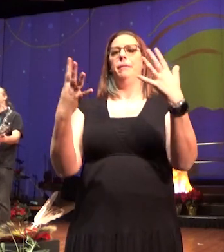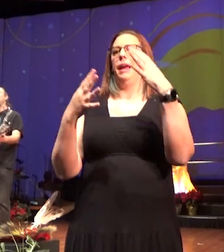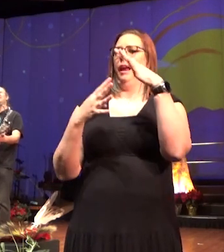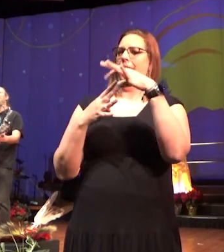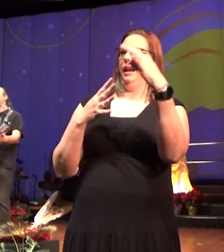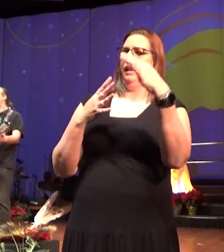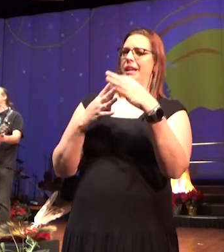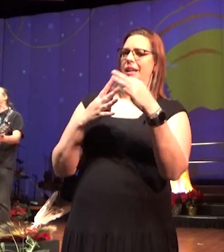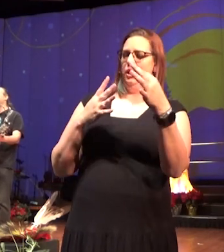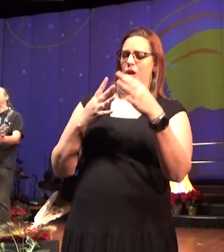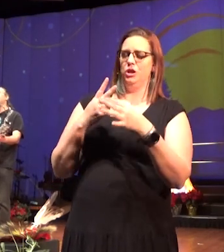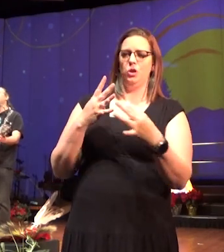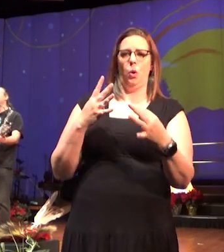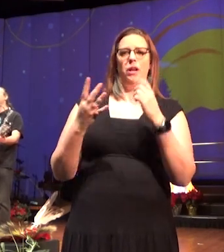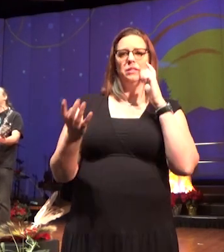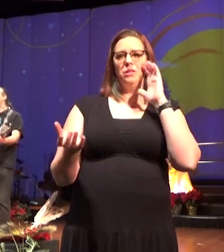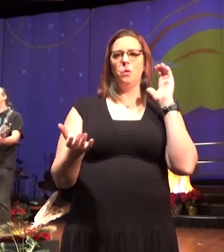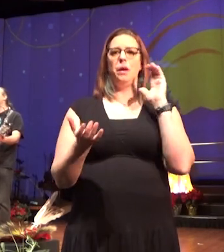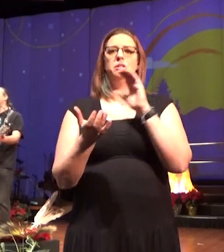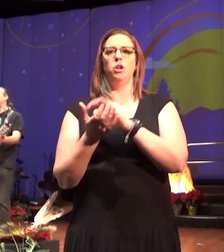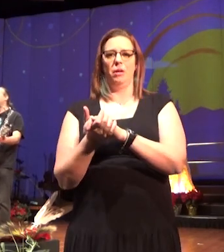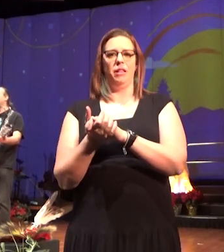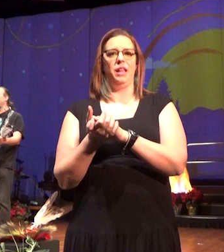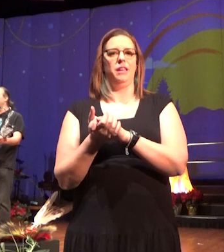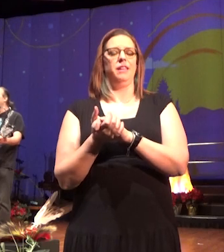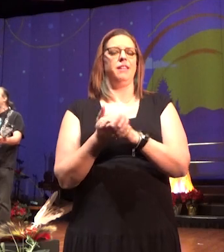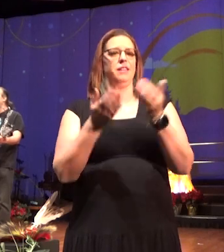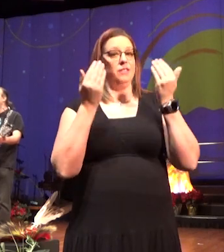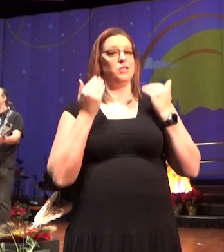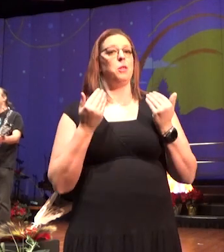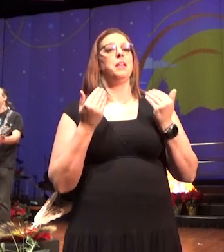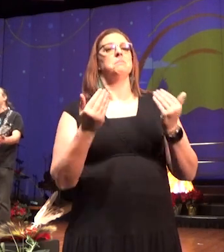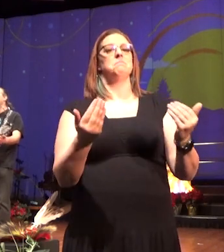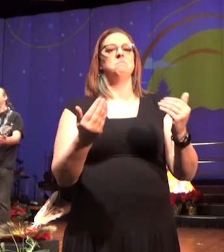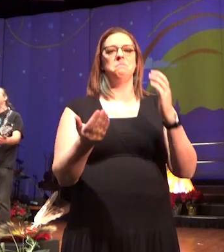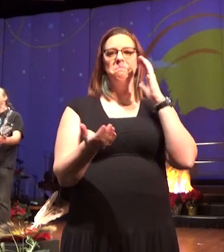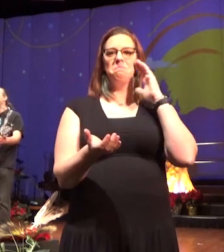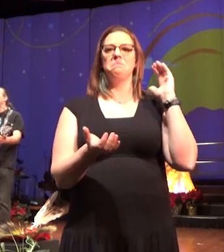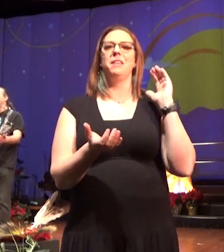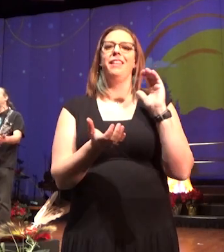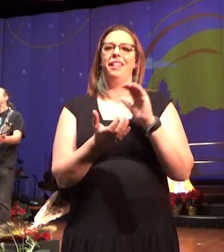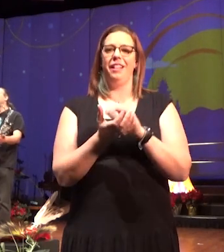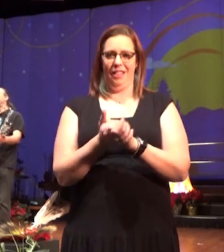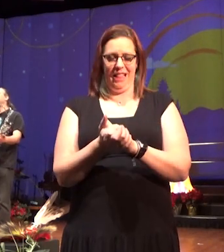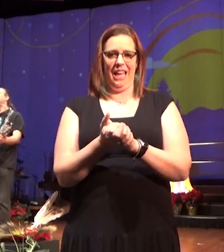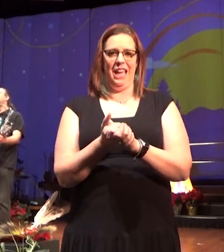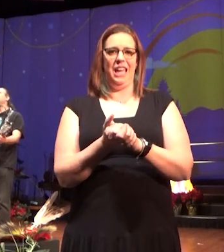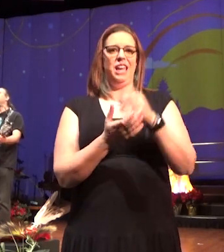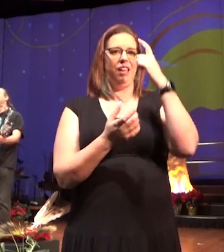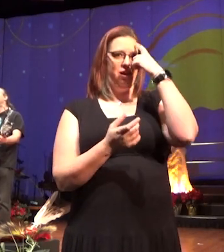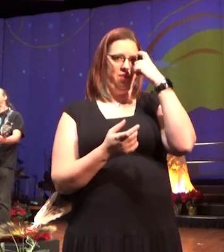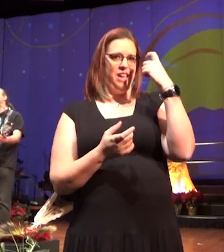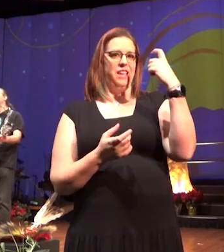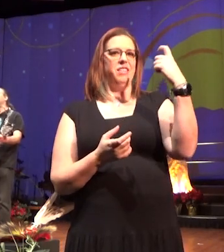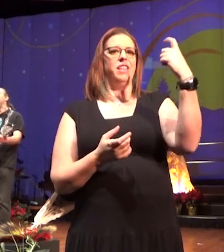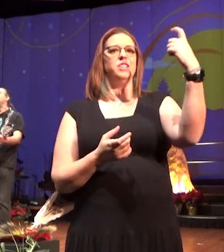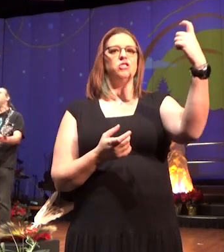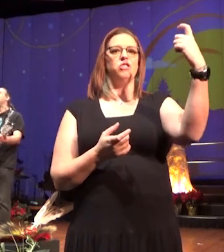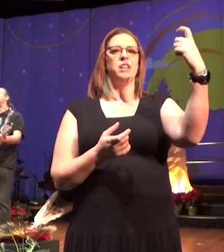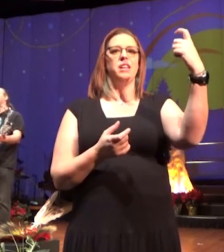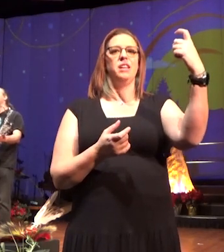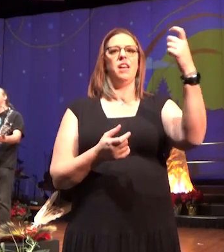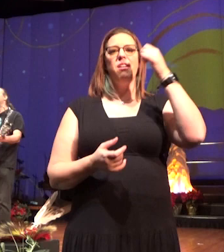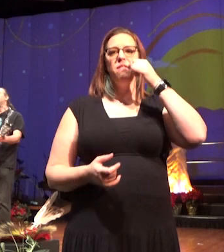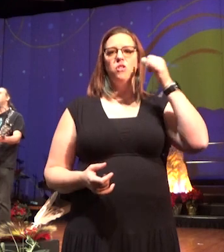many choices of what to believe. So let's believe in this dream